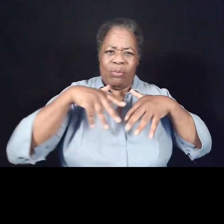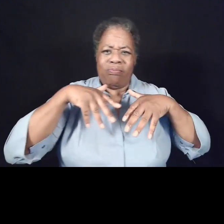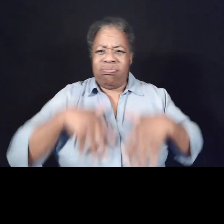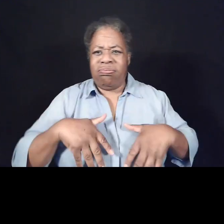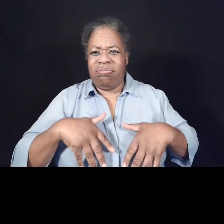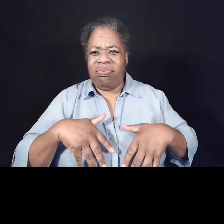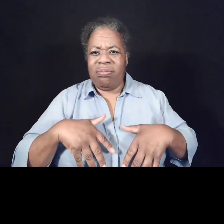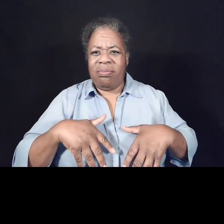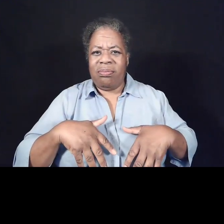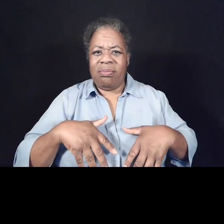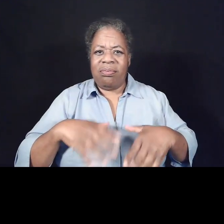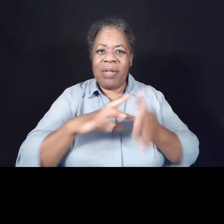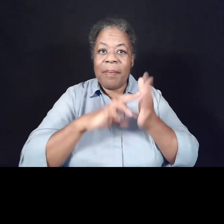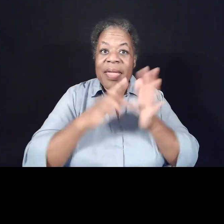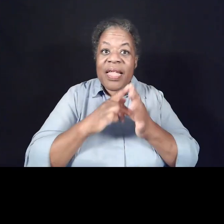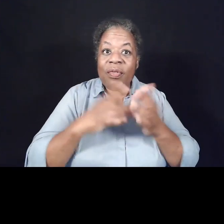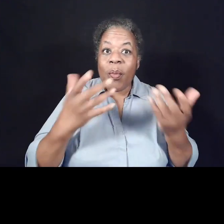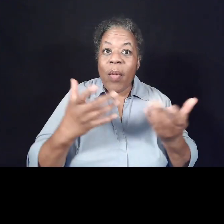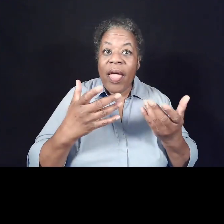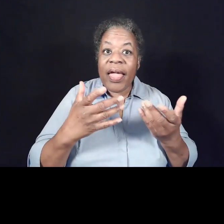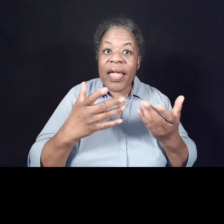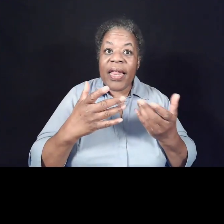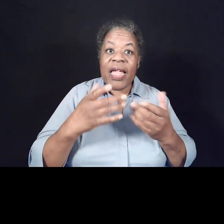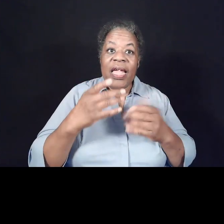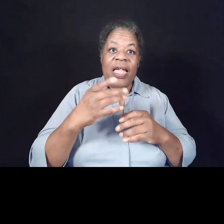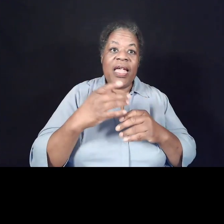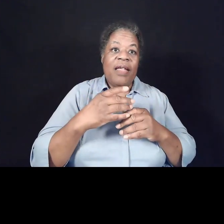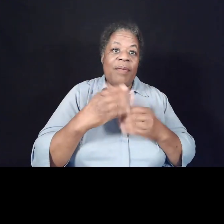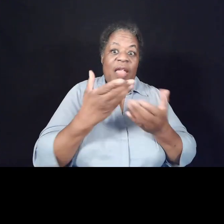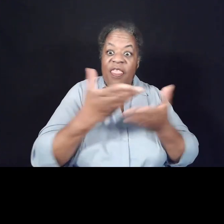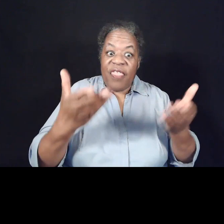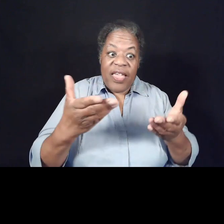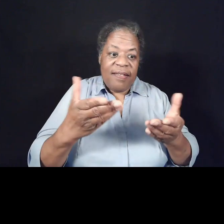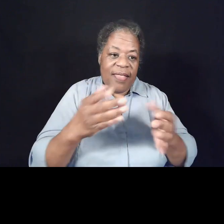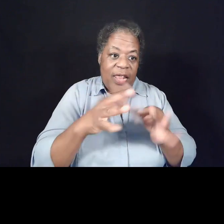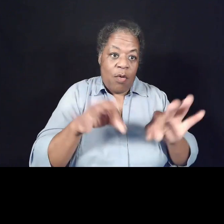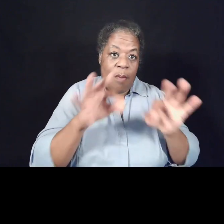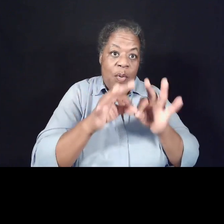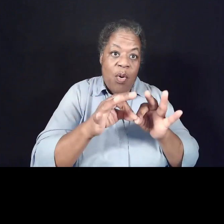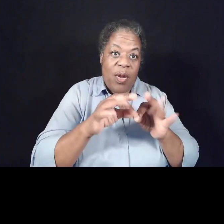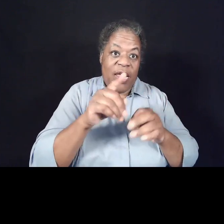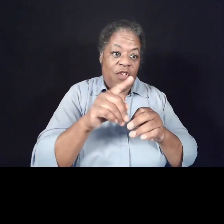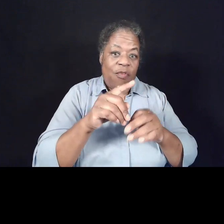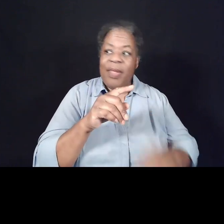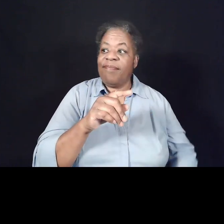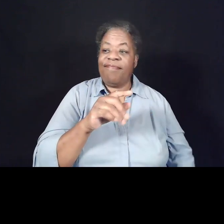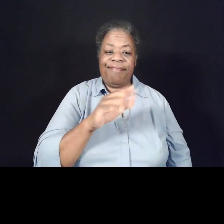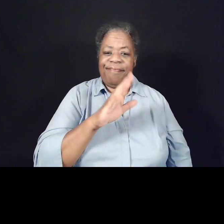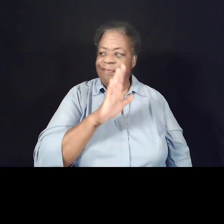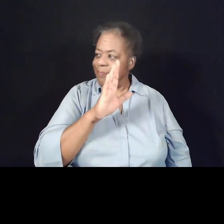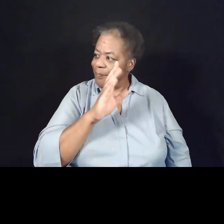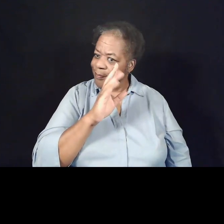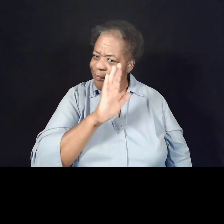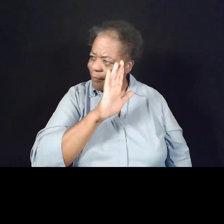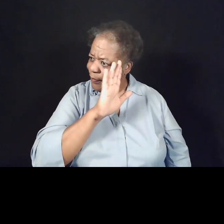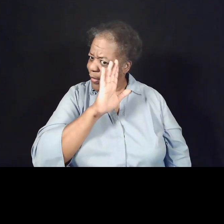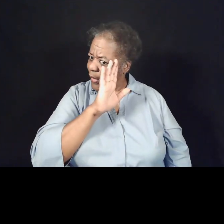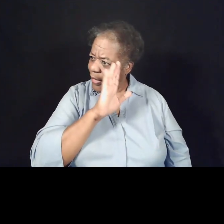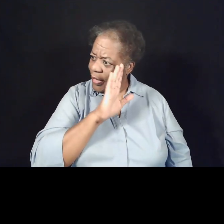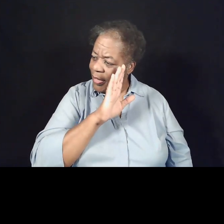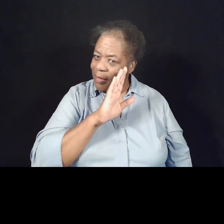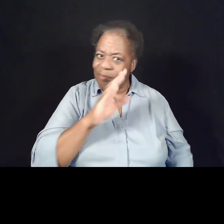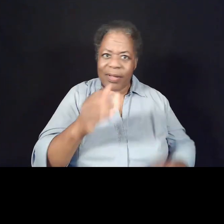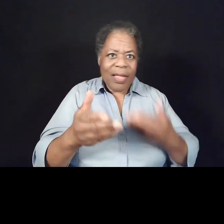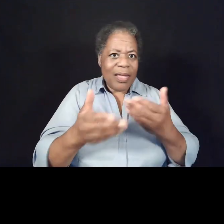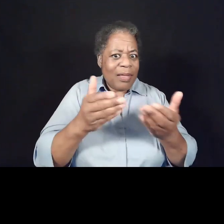If you've been distracting yourself from things that really matter, maybe it's time to get serious and do